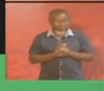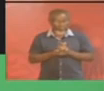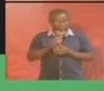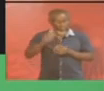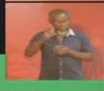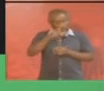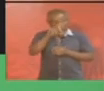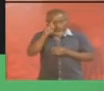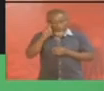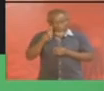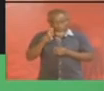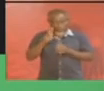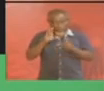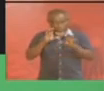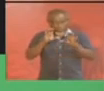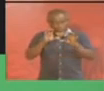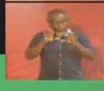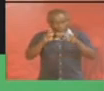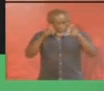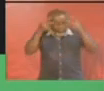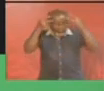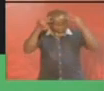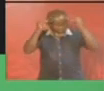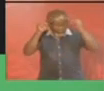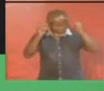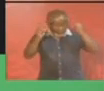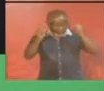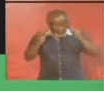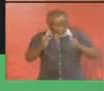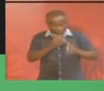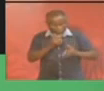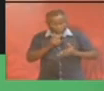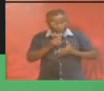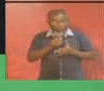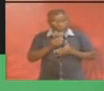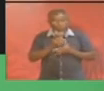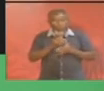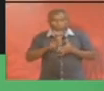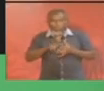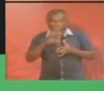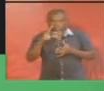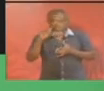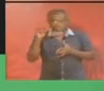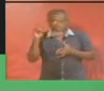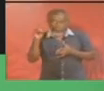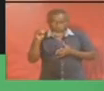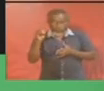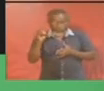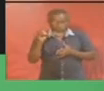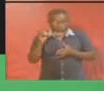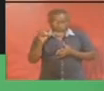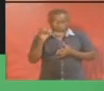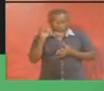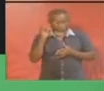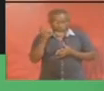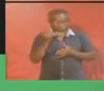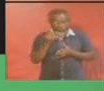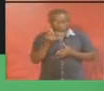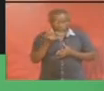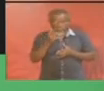question is, can either the Minister or the CMO give us an update as to the timelines for the vaccination